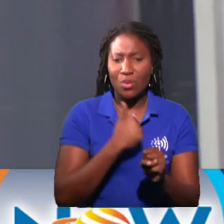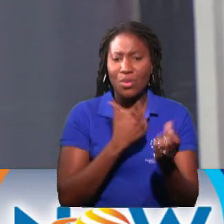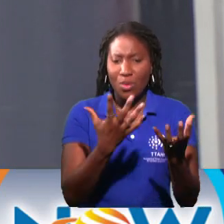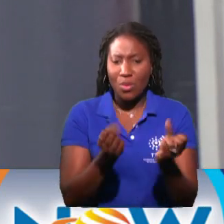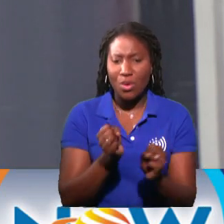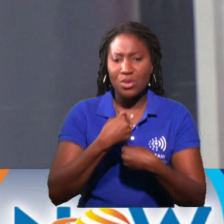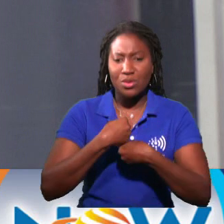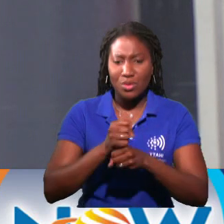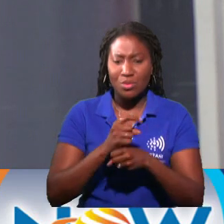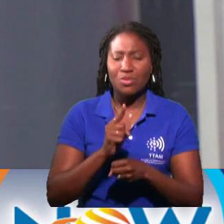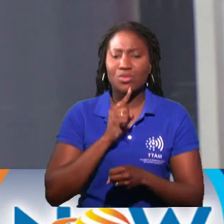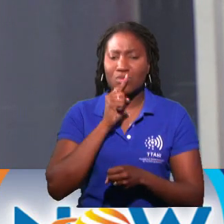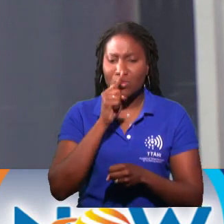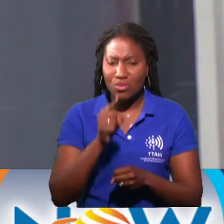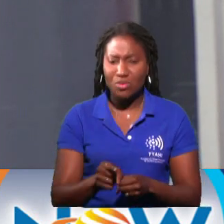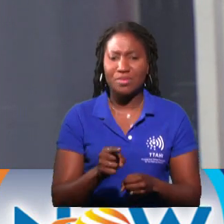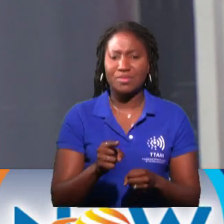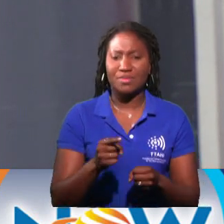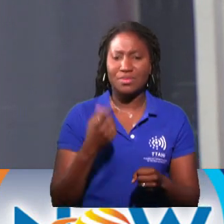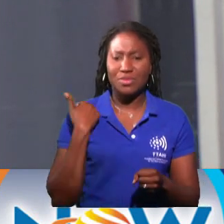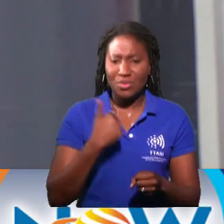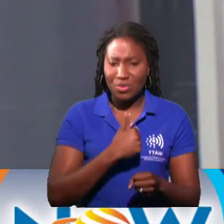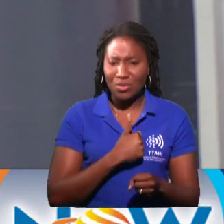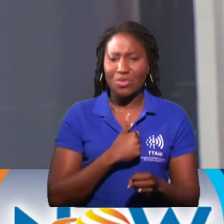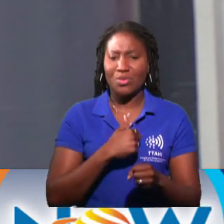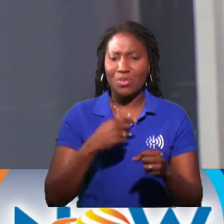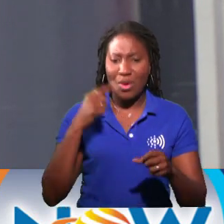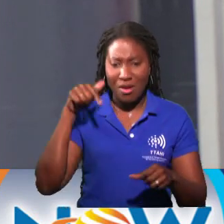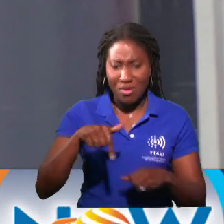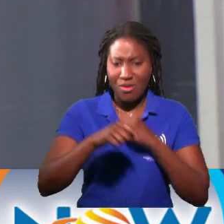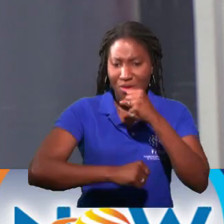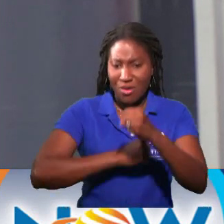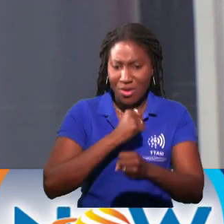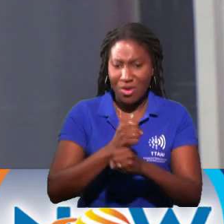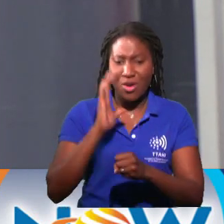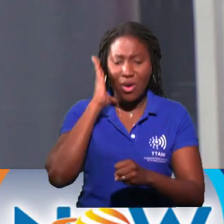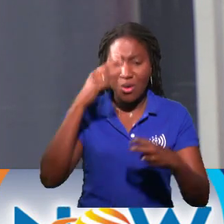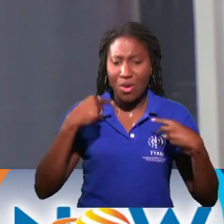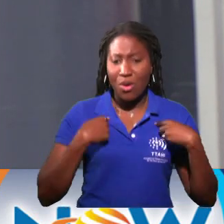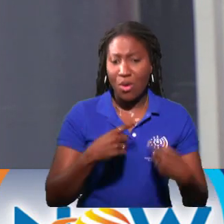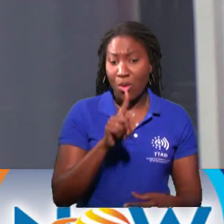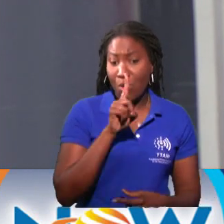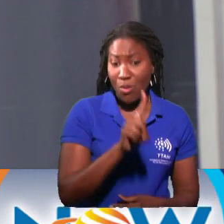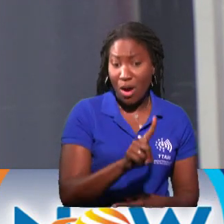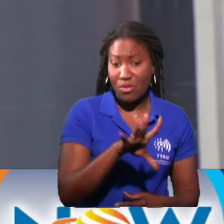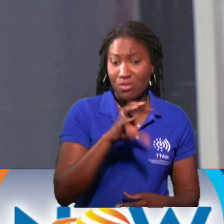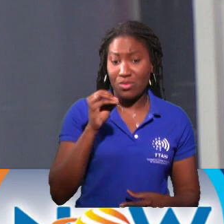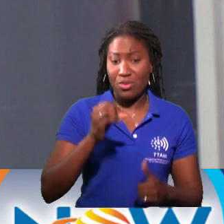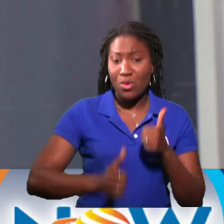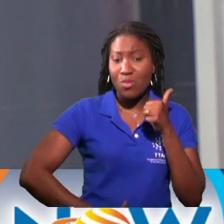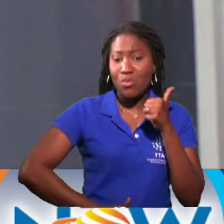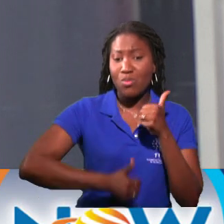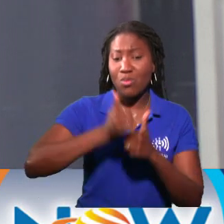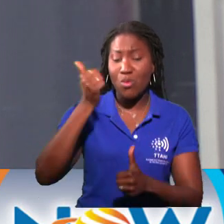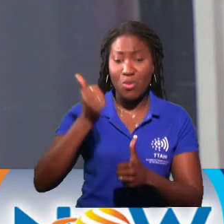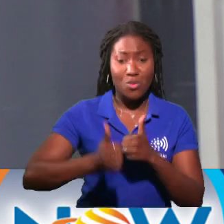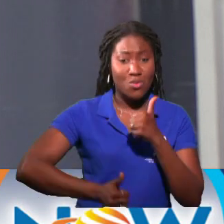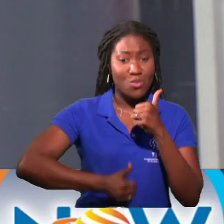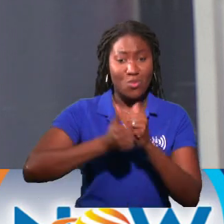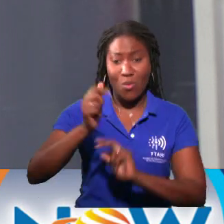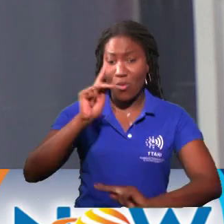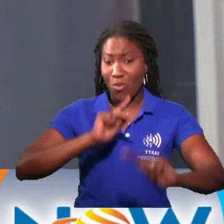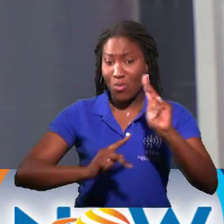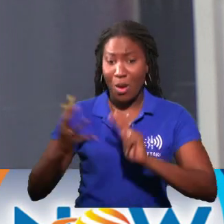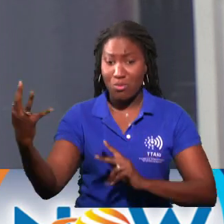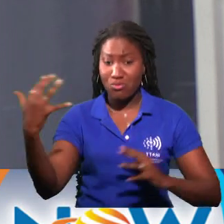that people come out and understand that this year in particular, we're having 150. It's the most ever participants we've had